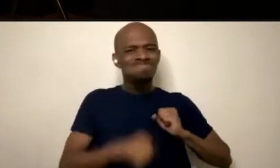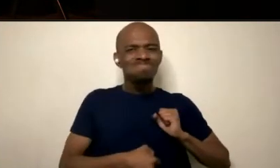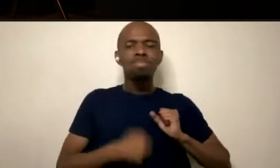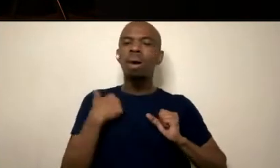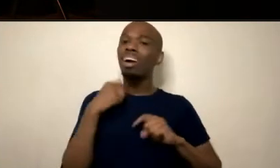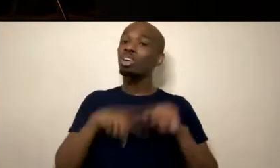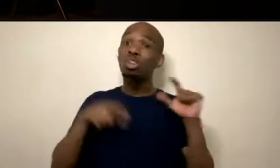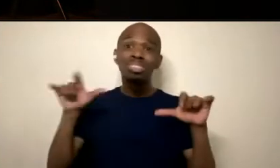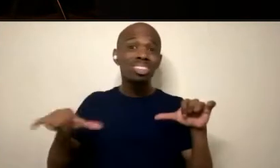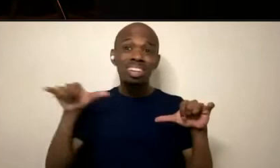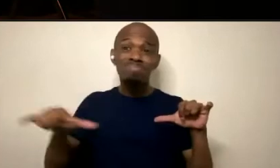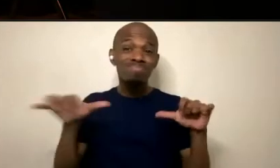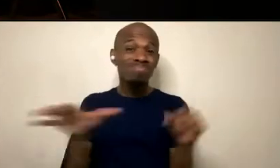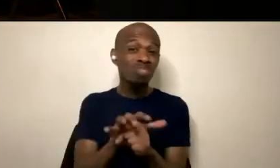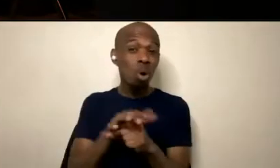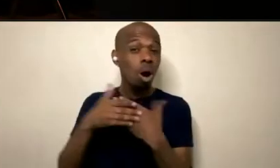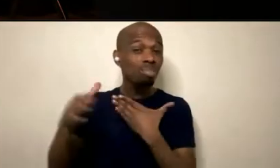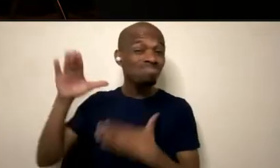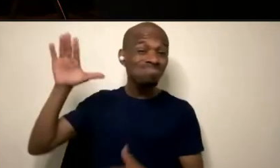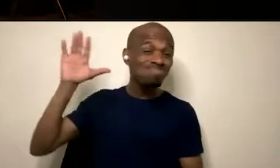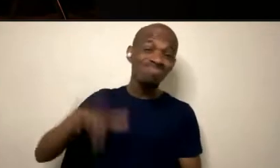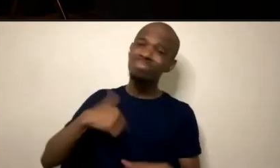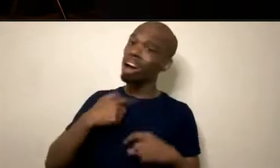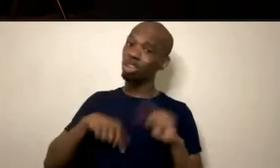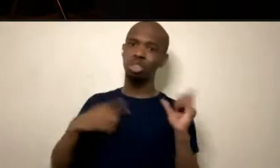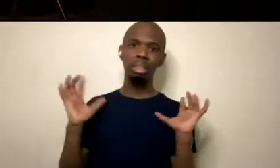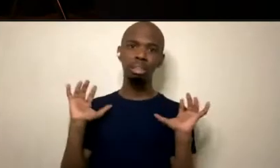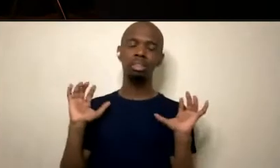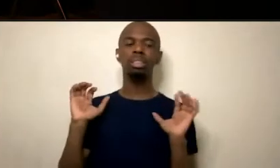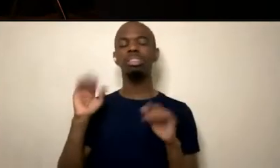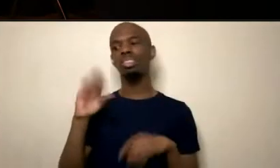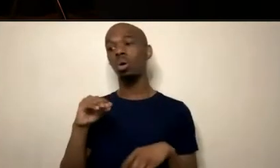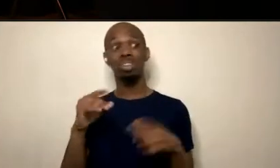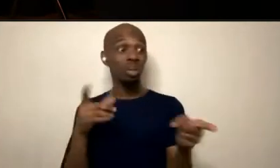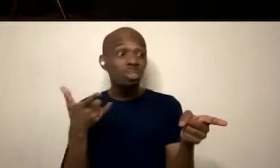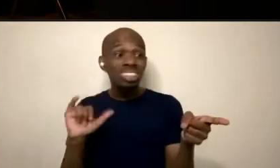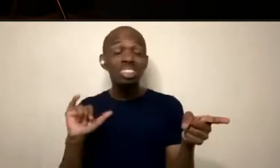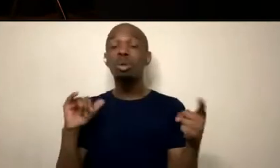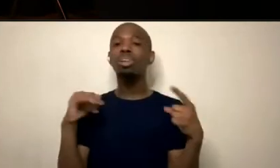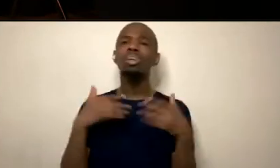that take a wrong turn, and they're sucking their thumbs, and